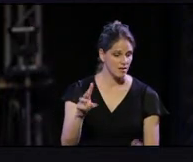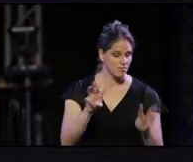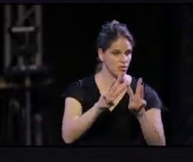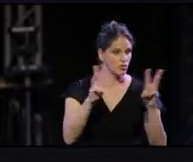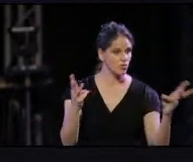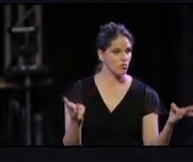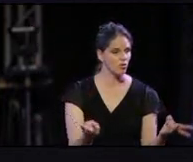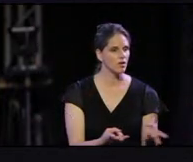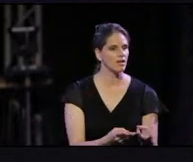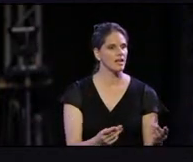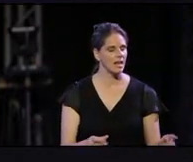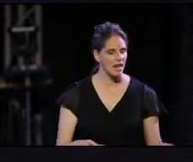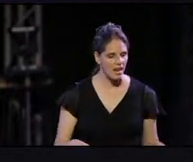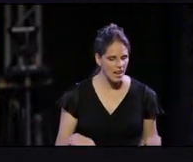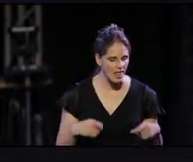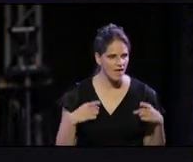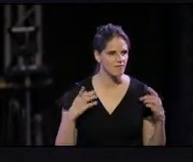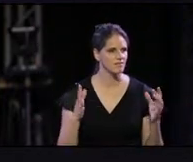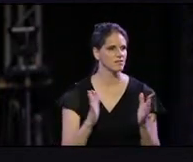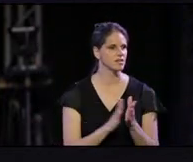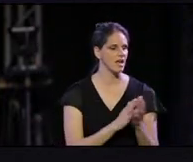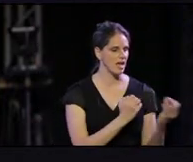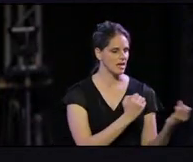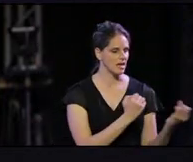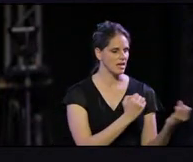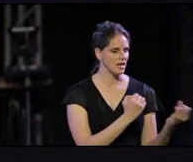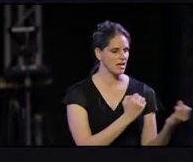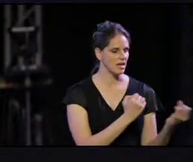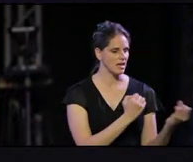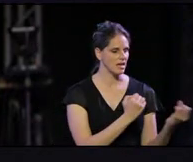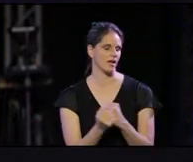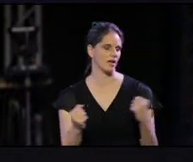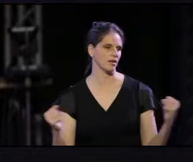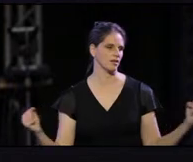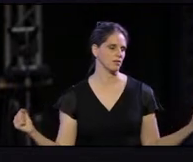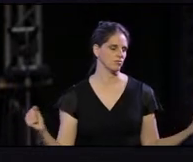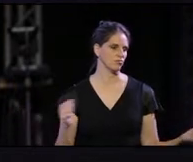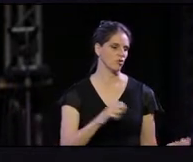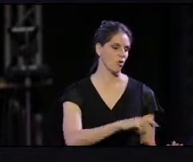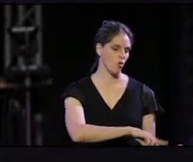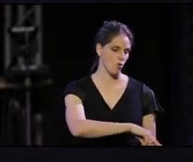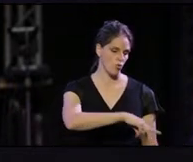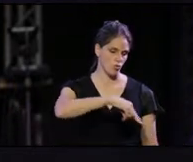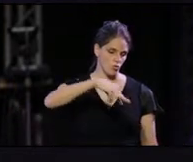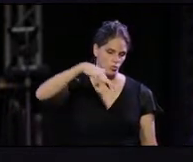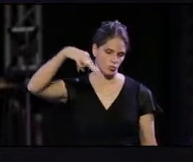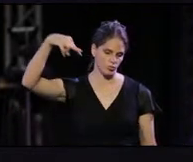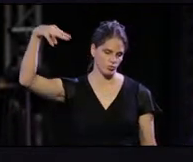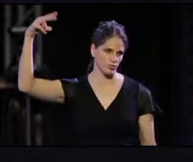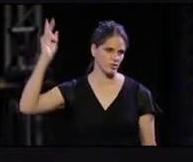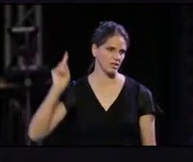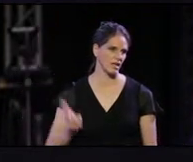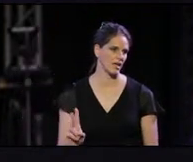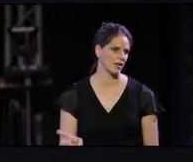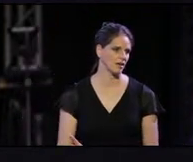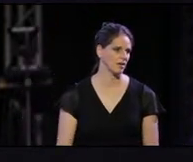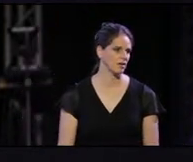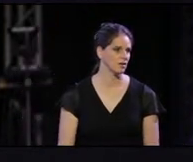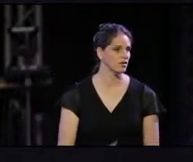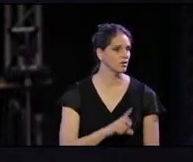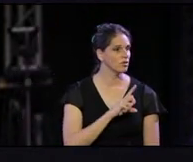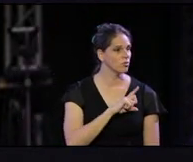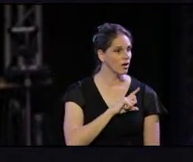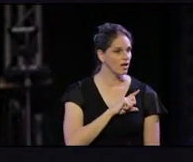lived and died and rose again for the